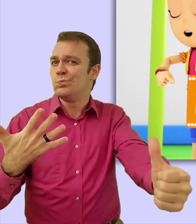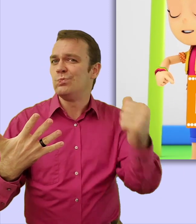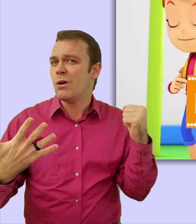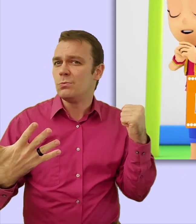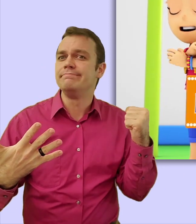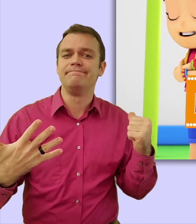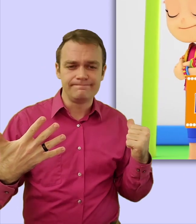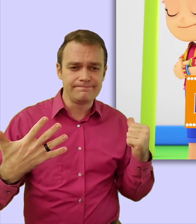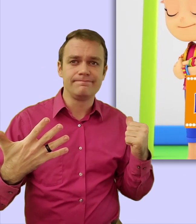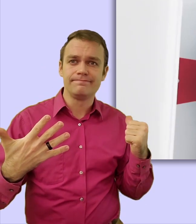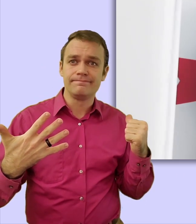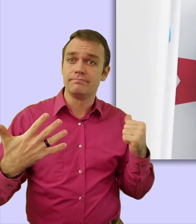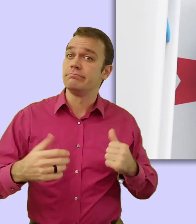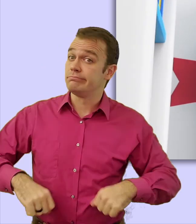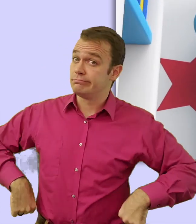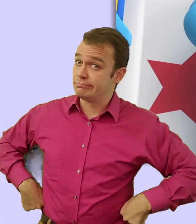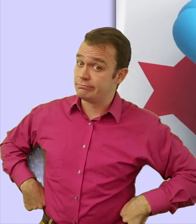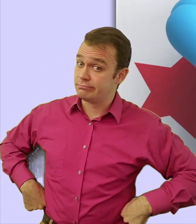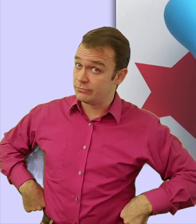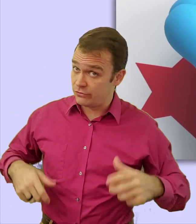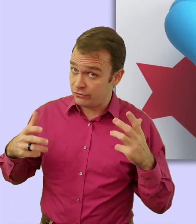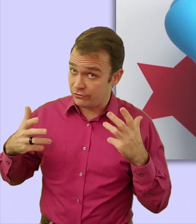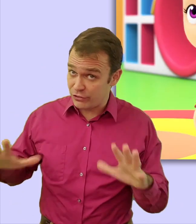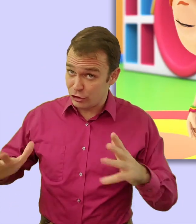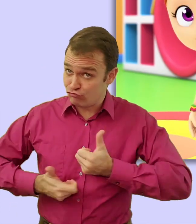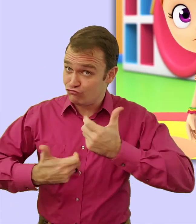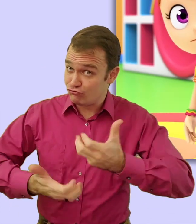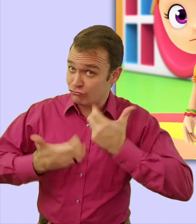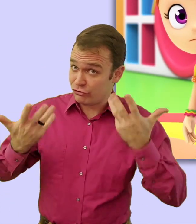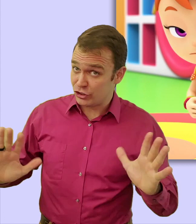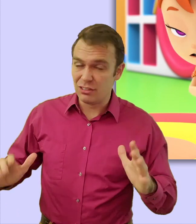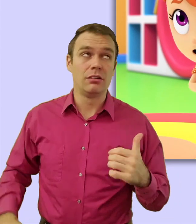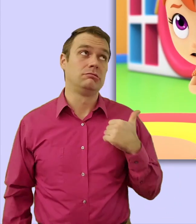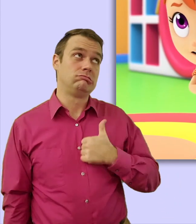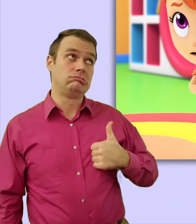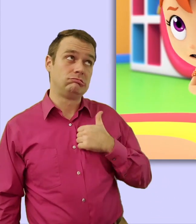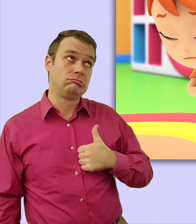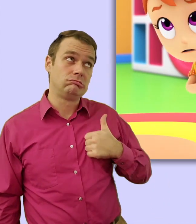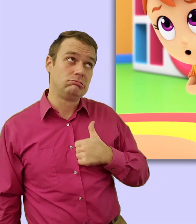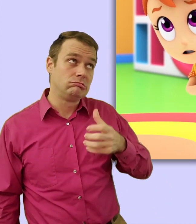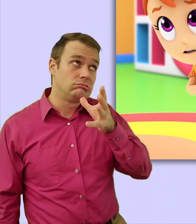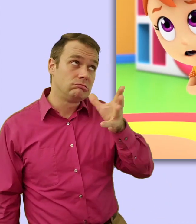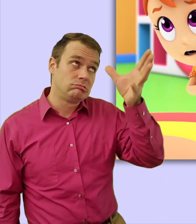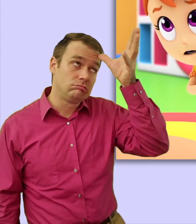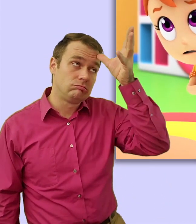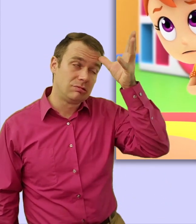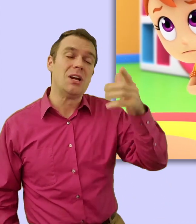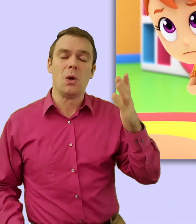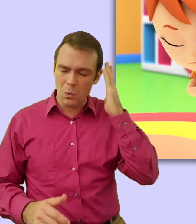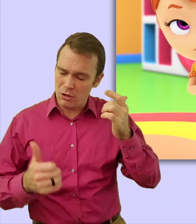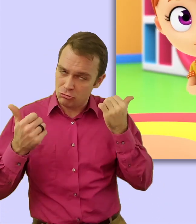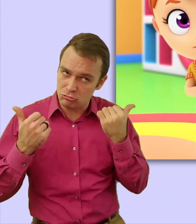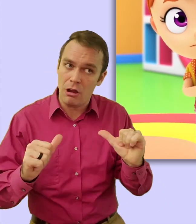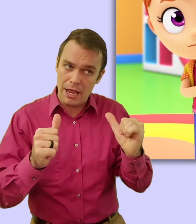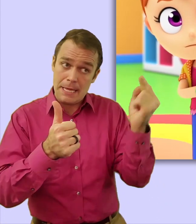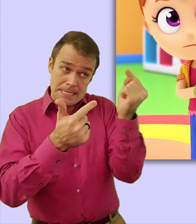nope, not today. So, have you gotten it out of your system? Sorry, Mom, sorry, Dad.